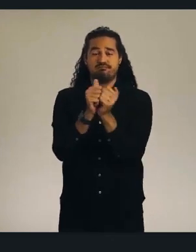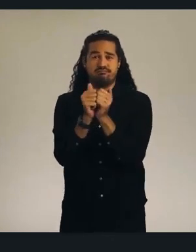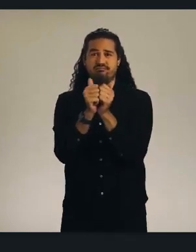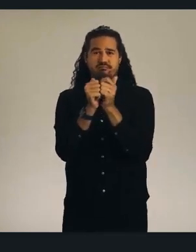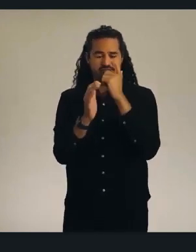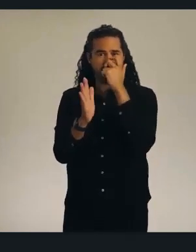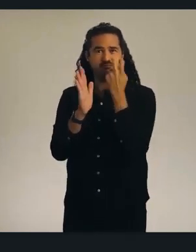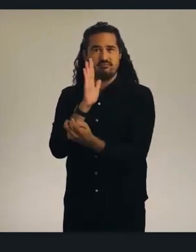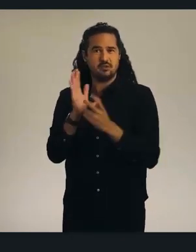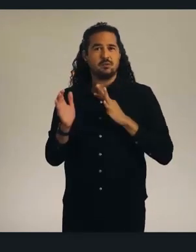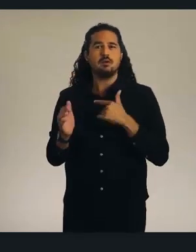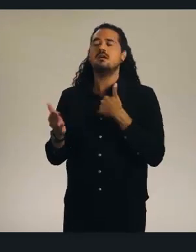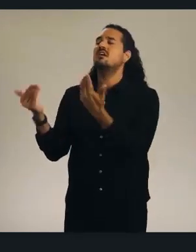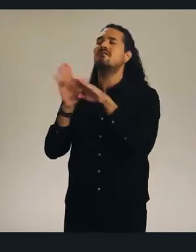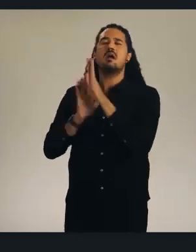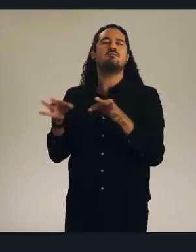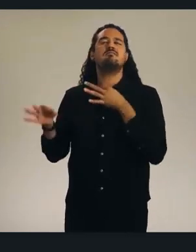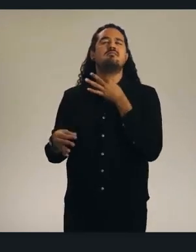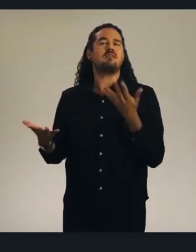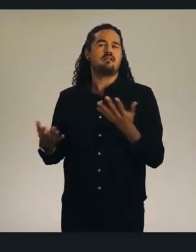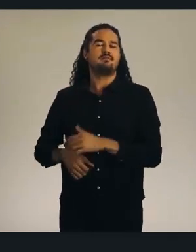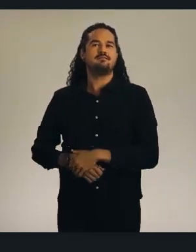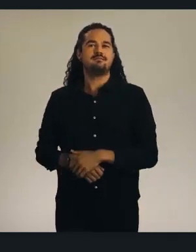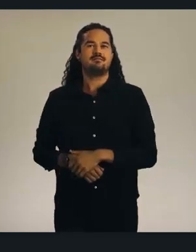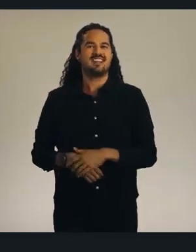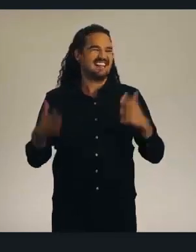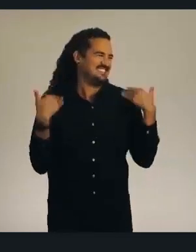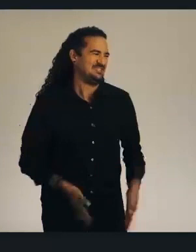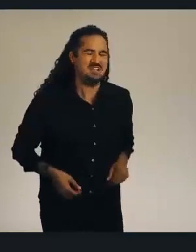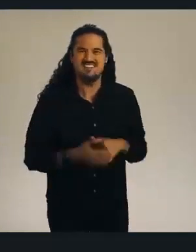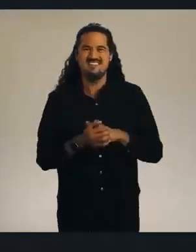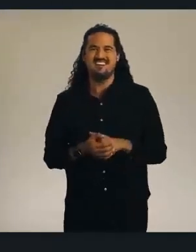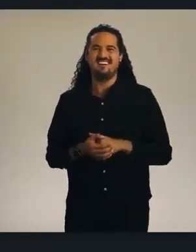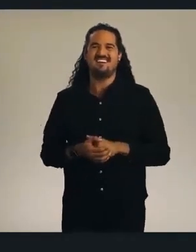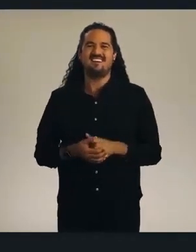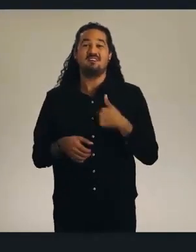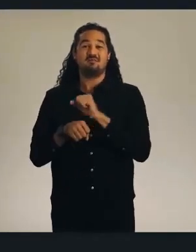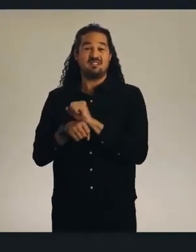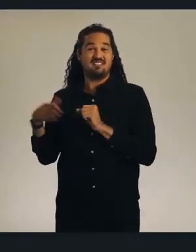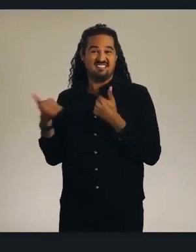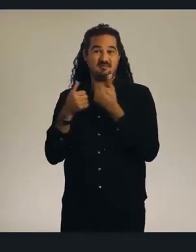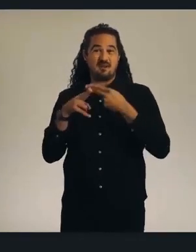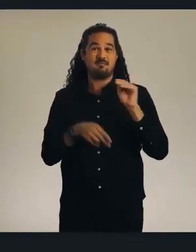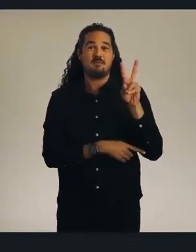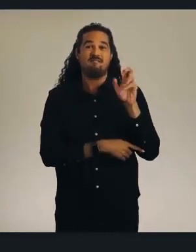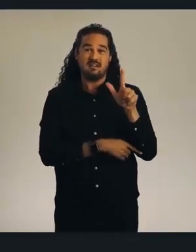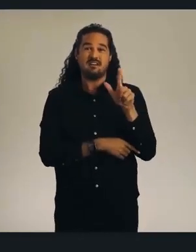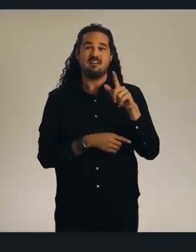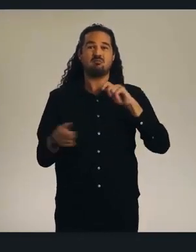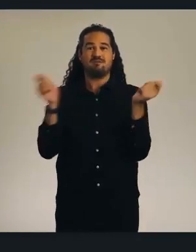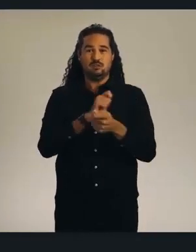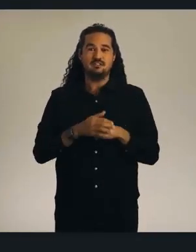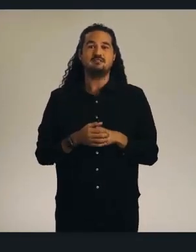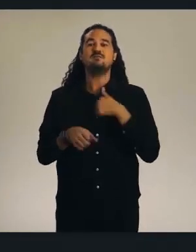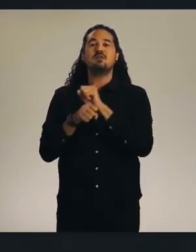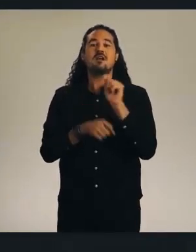results were amazing. All right, let's go. I work on a title called Marvel Future Revolution. I am the Senior Design Evangelist for Adobe.